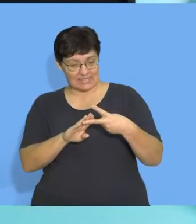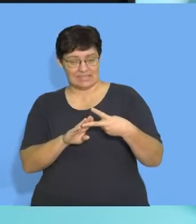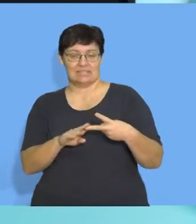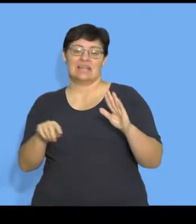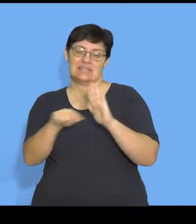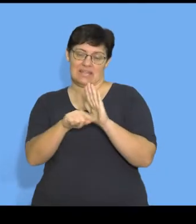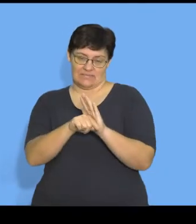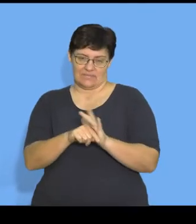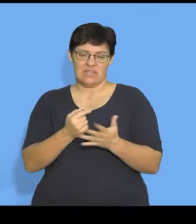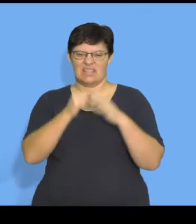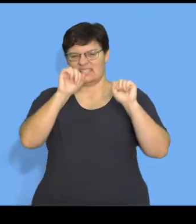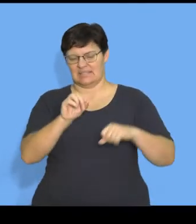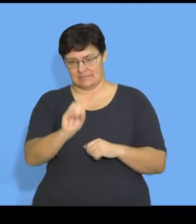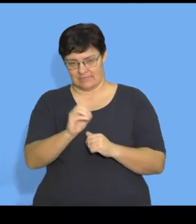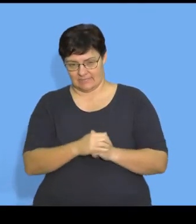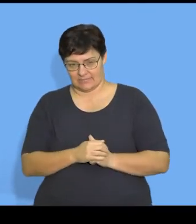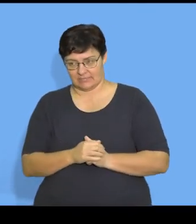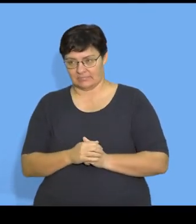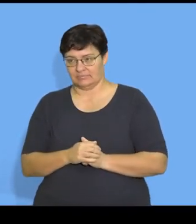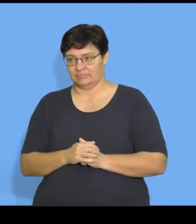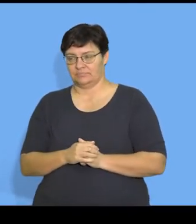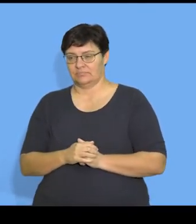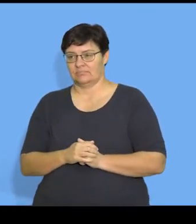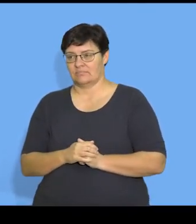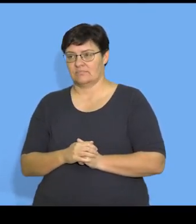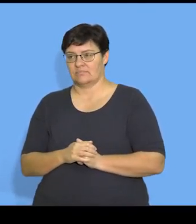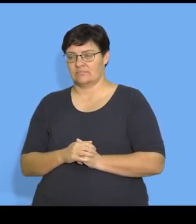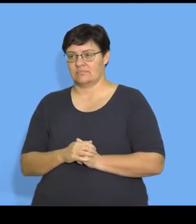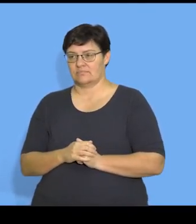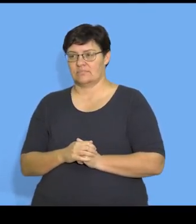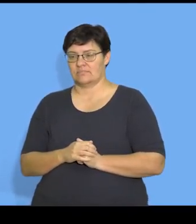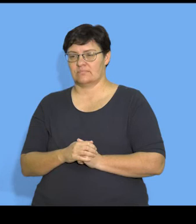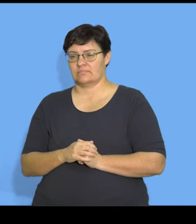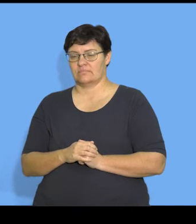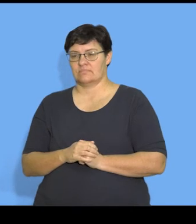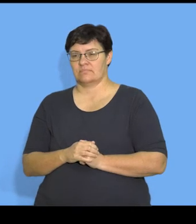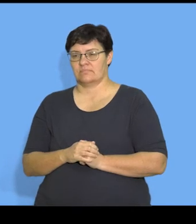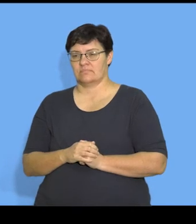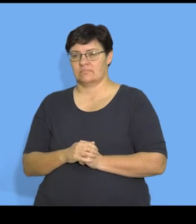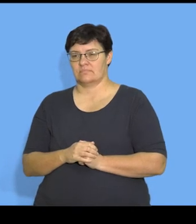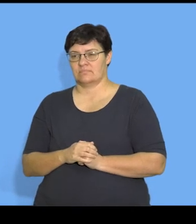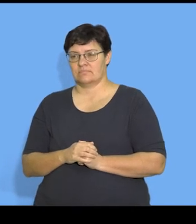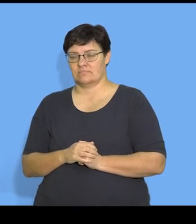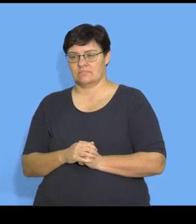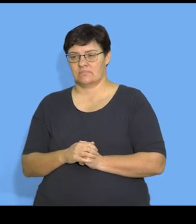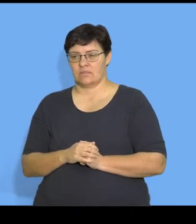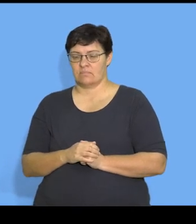system. So I'm going to make to the right positive, which means to the left is